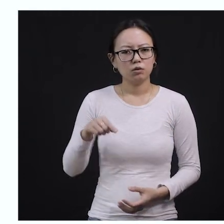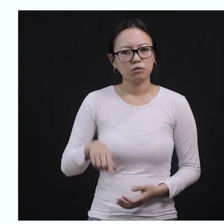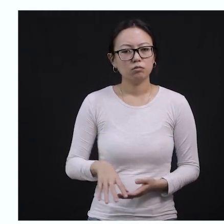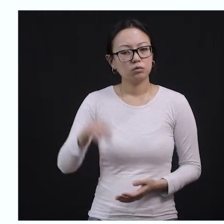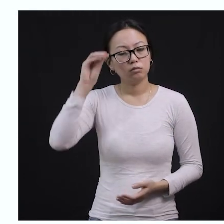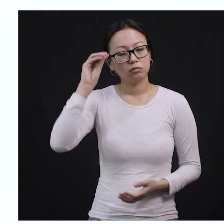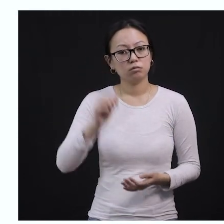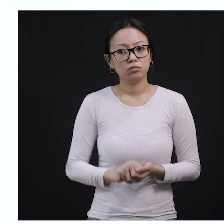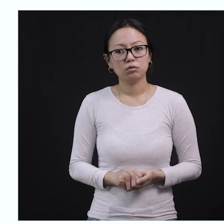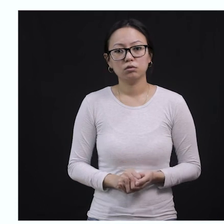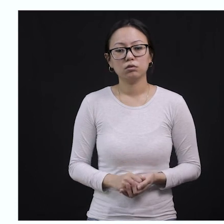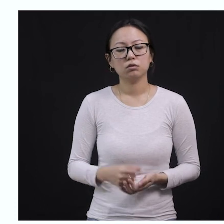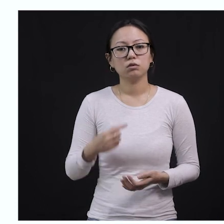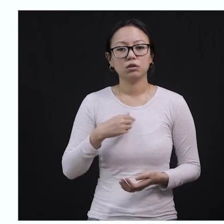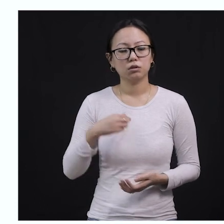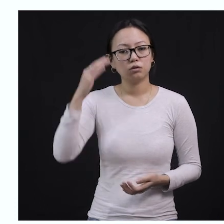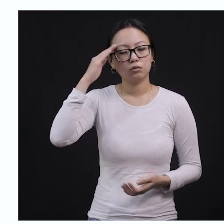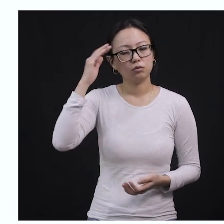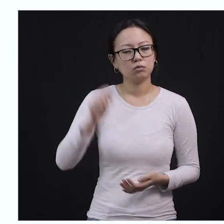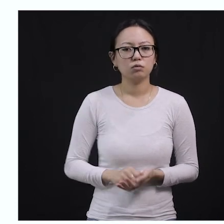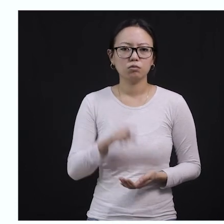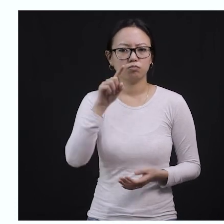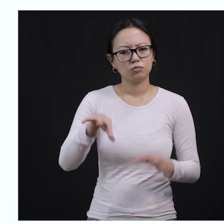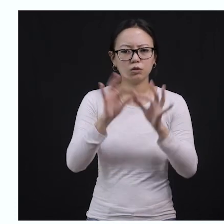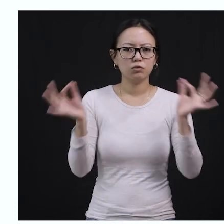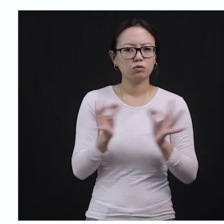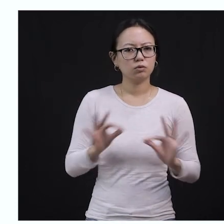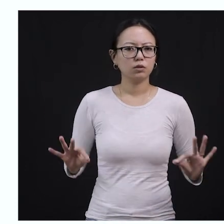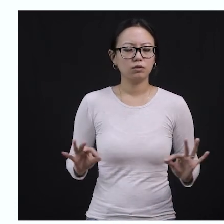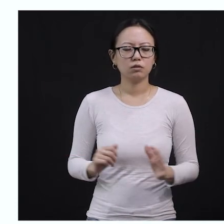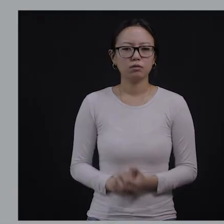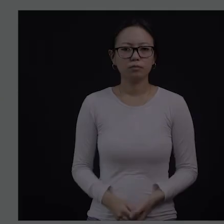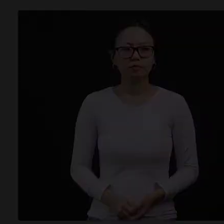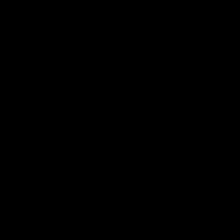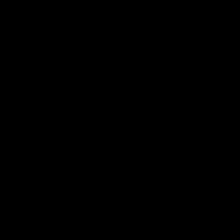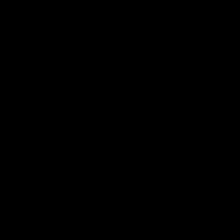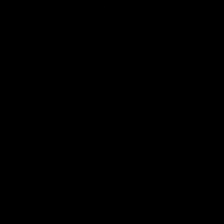this chapter, and I'm sure you will also be prepared for any natural disasters.